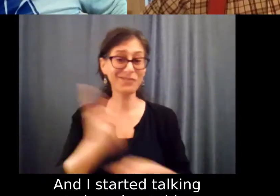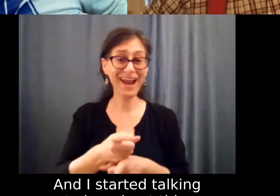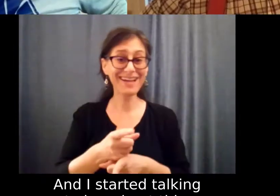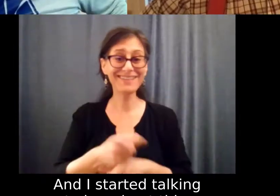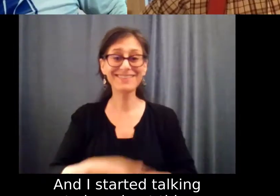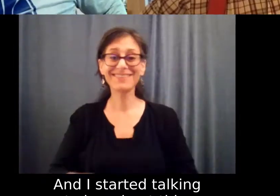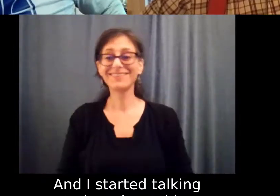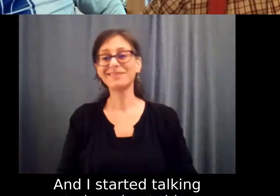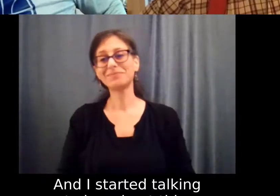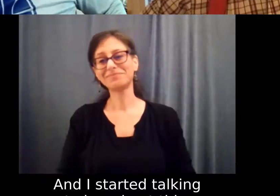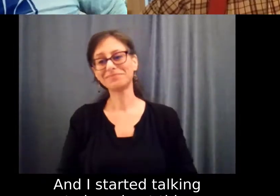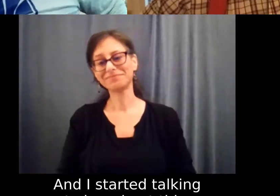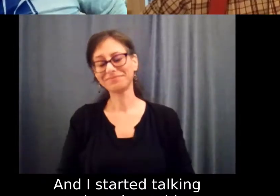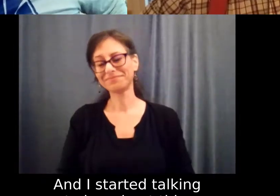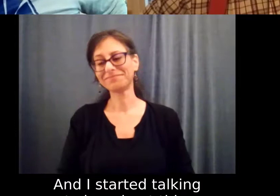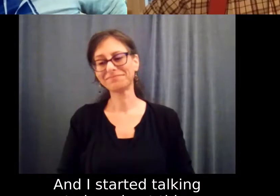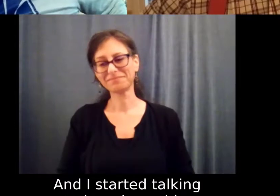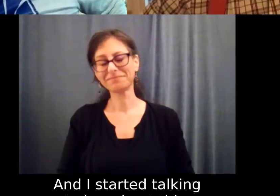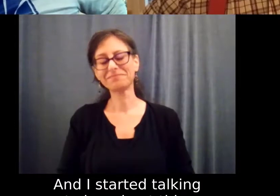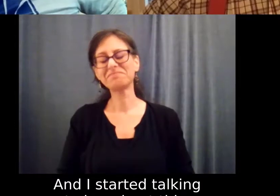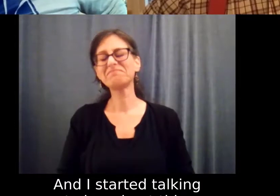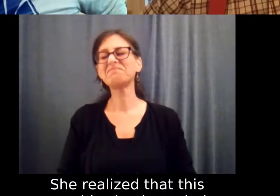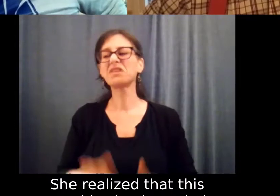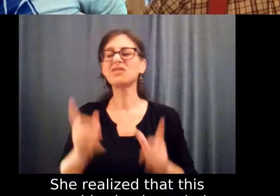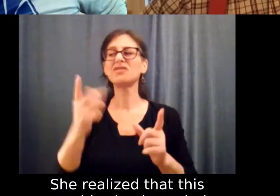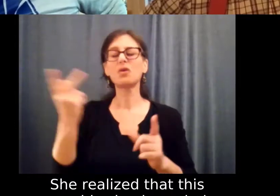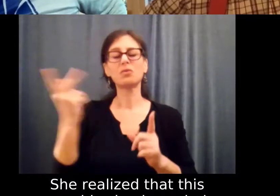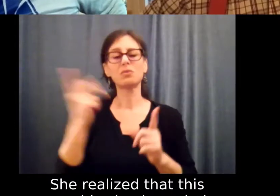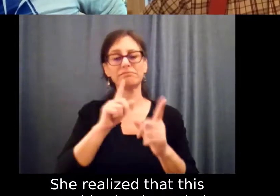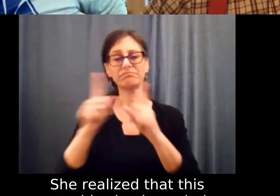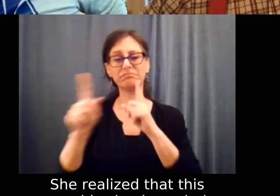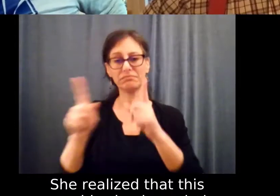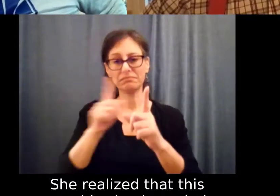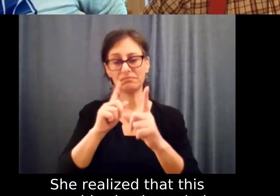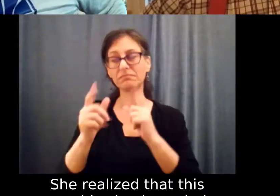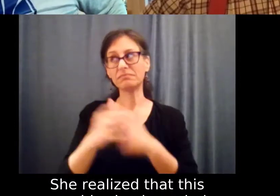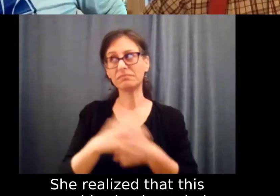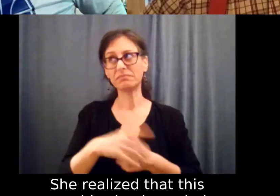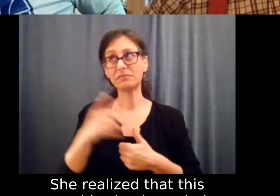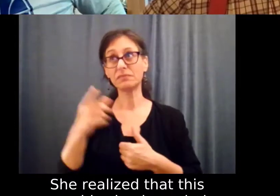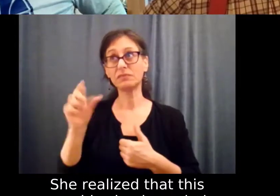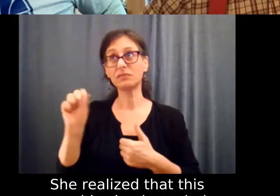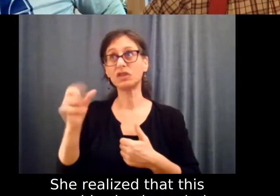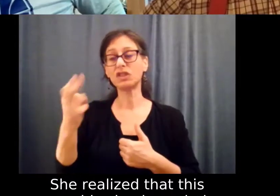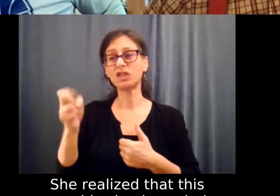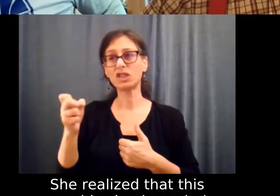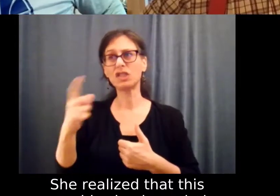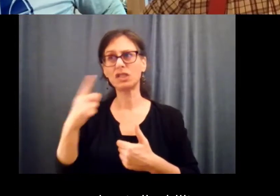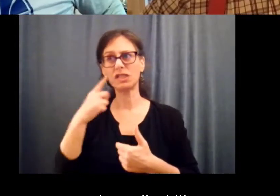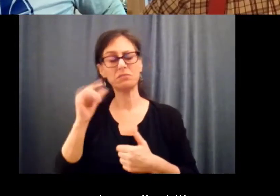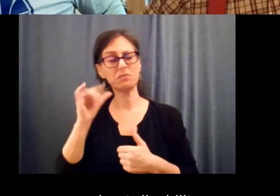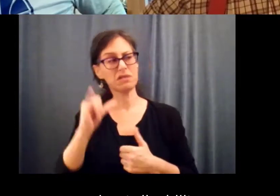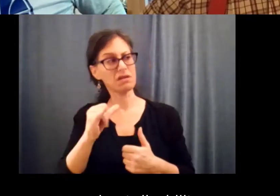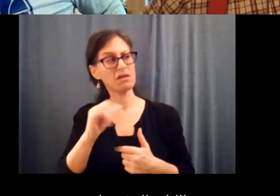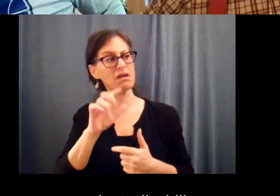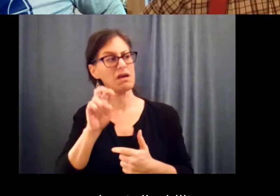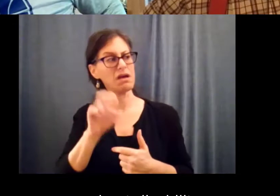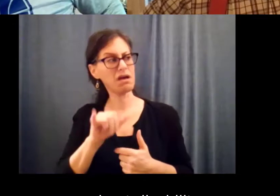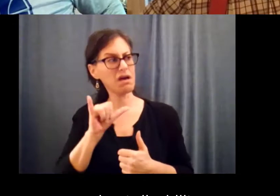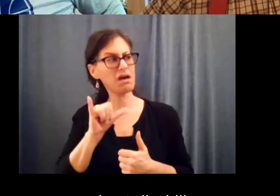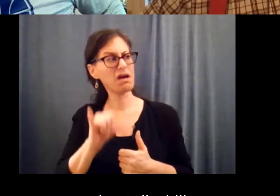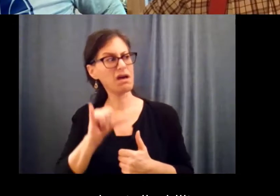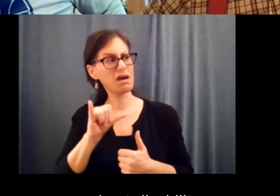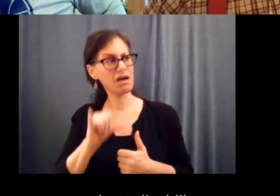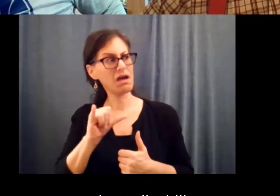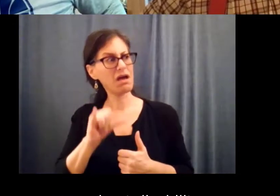and as I started talking to her about this, she realized this was just blowing her mind open